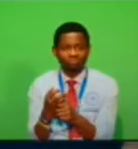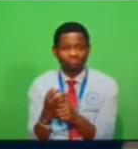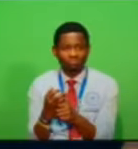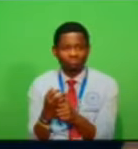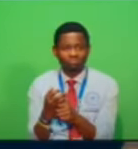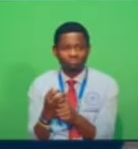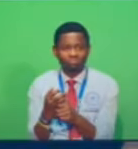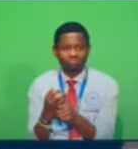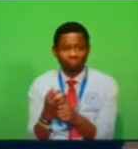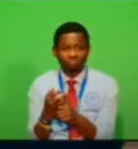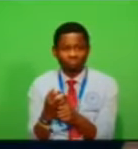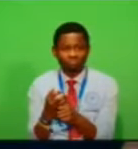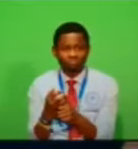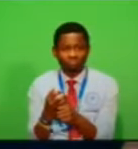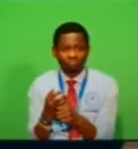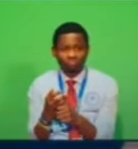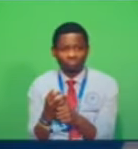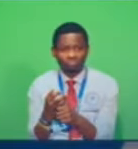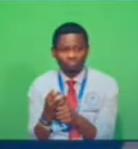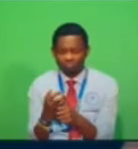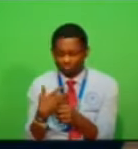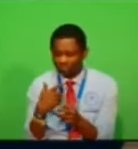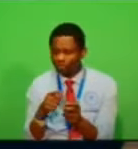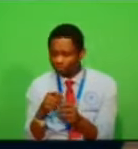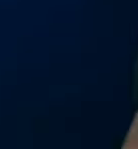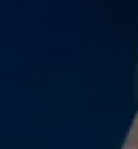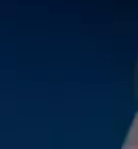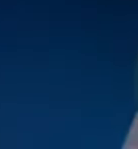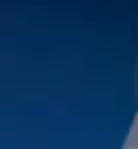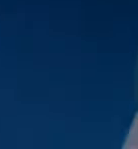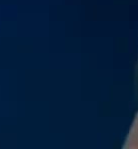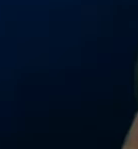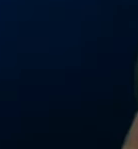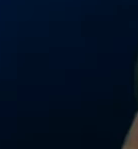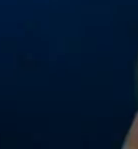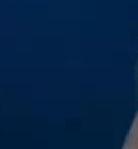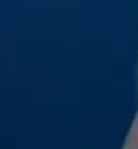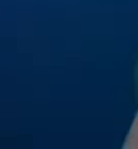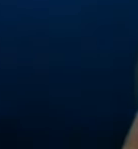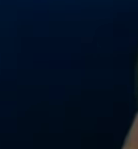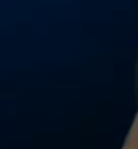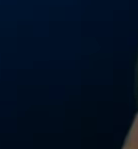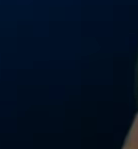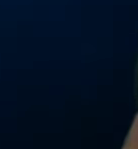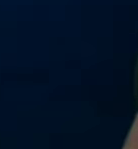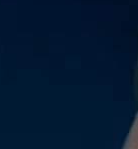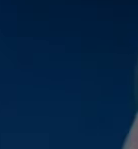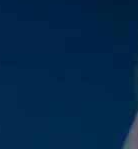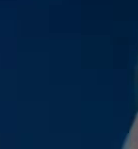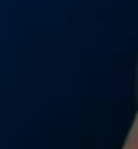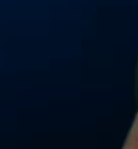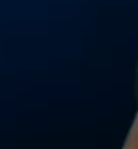to oversee the project that I had been assigned, working with banks. Now, imagine a 23-year-old young African man still